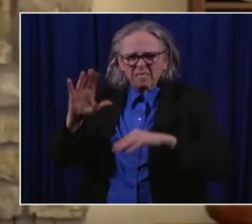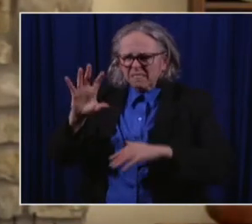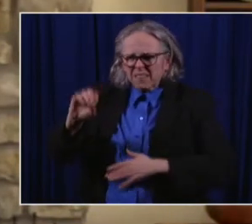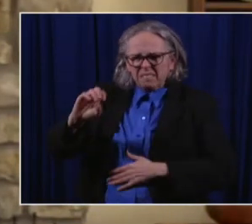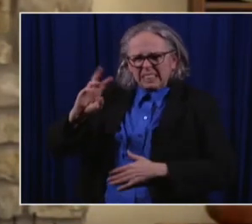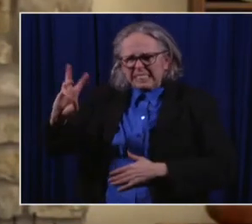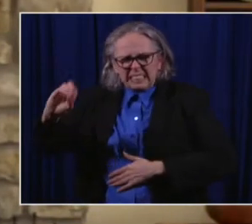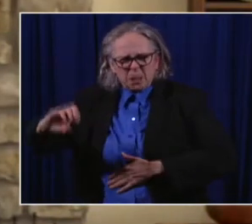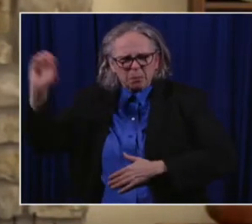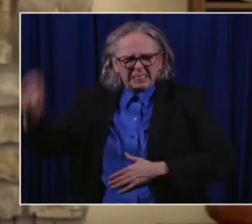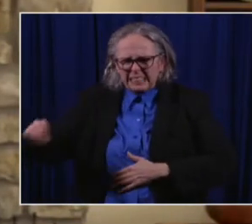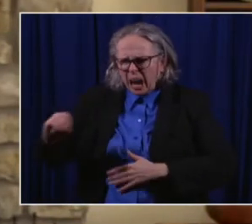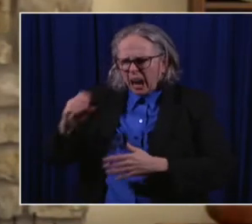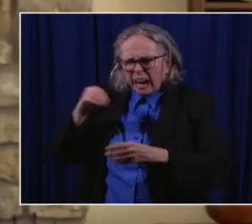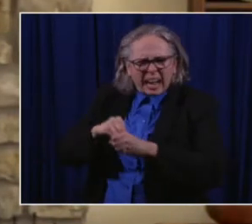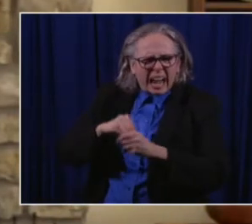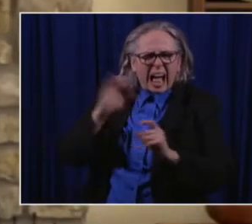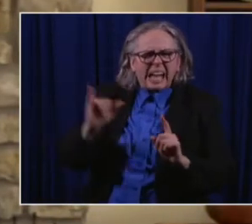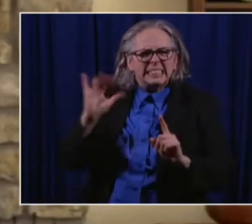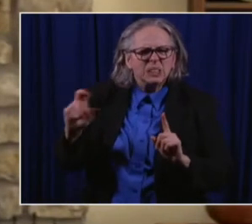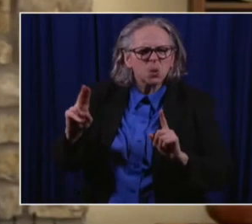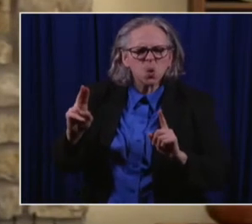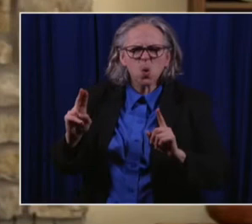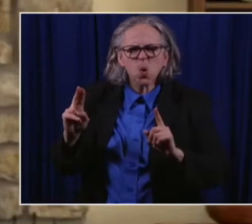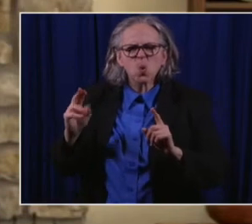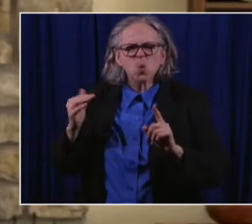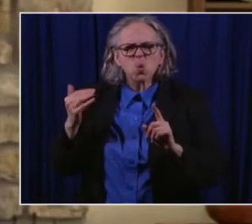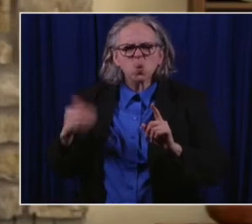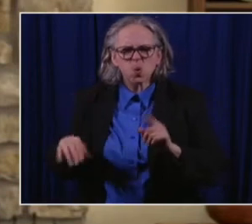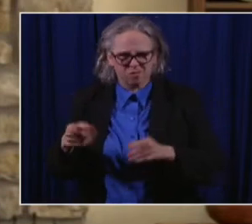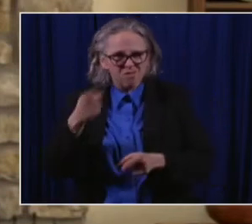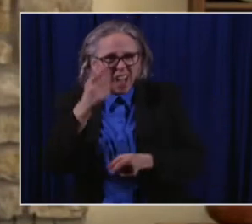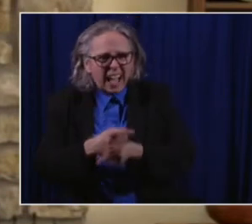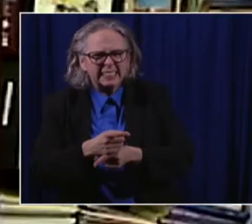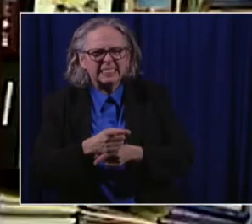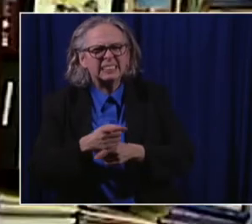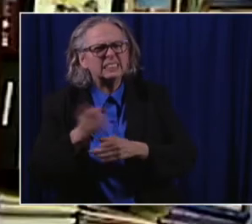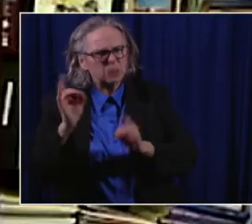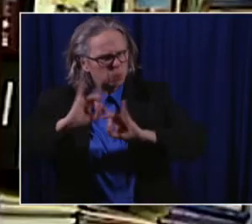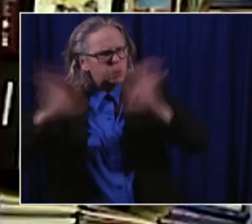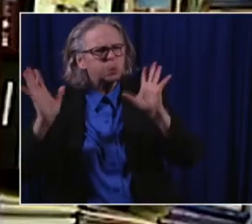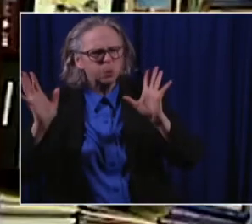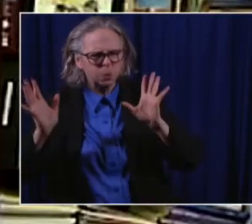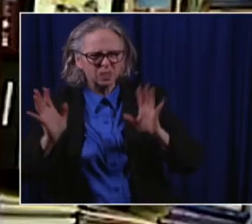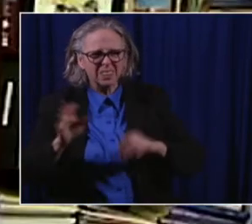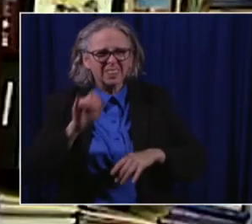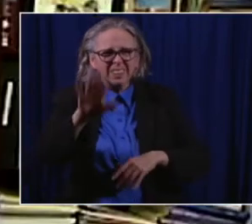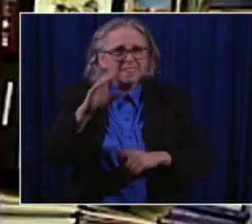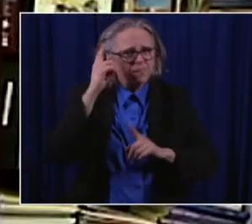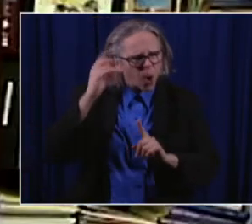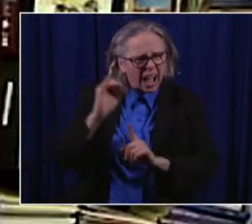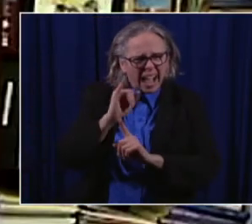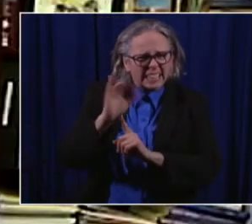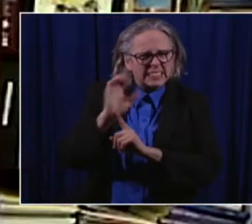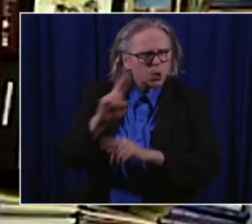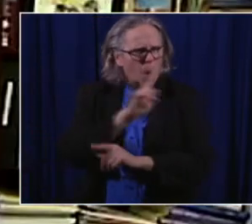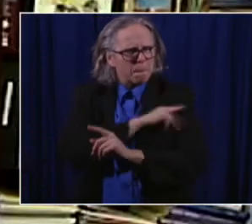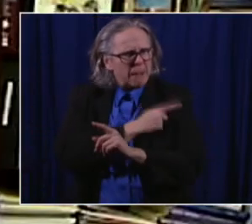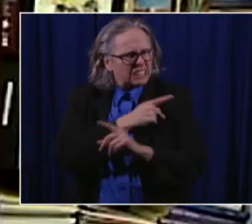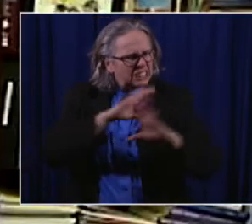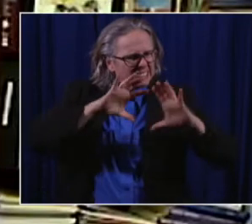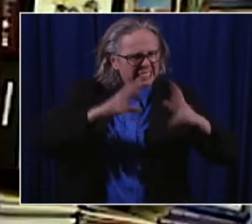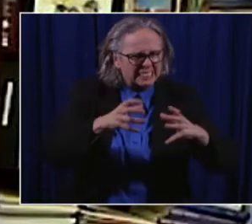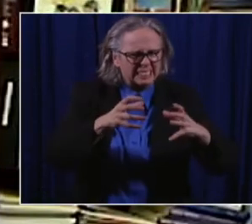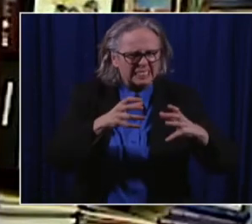ICU COVID patients, which is correct. Of all their patients in the ICU, 50 to 60%,